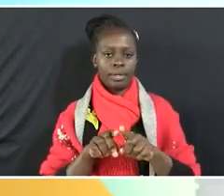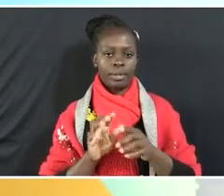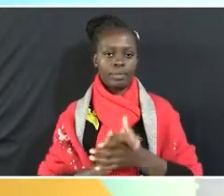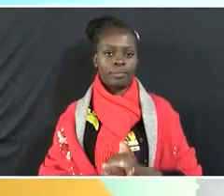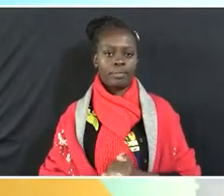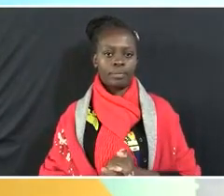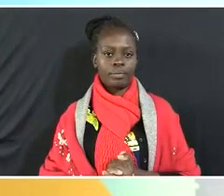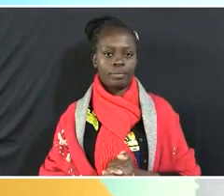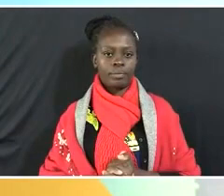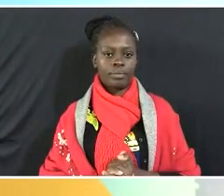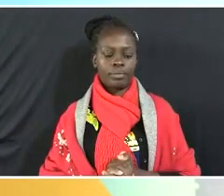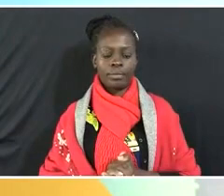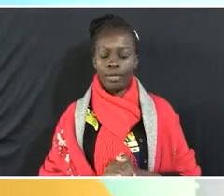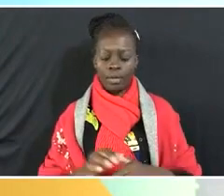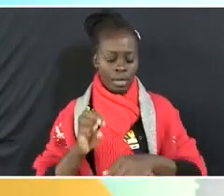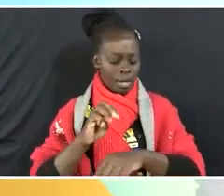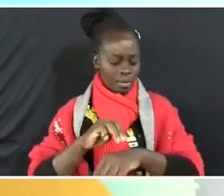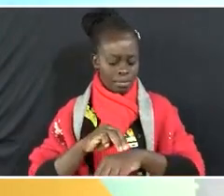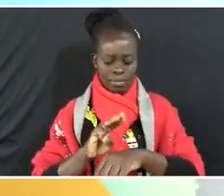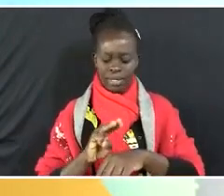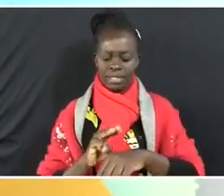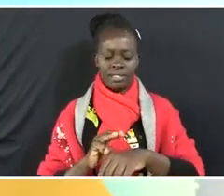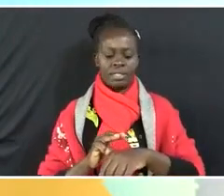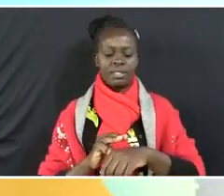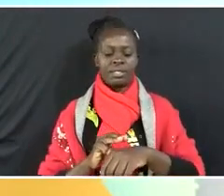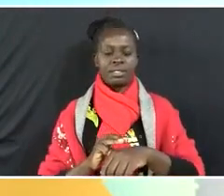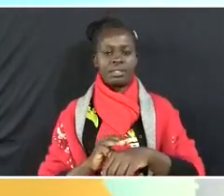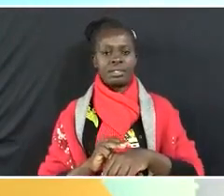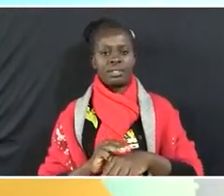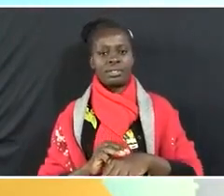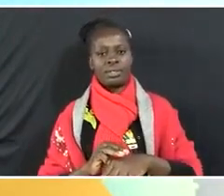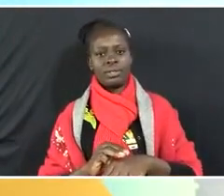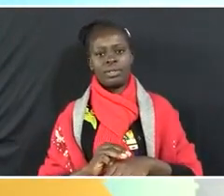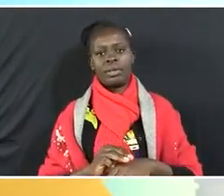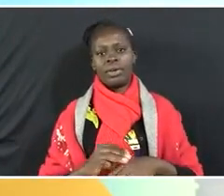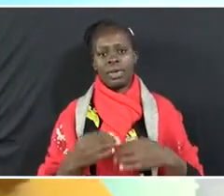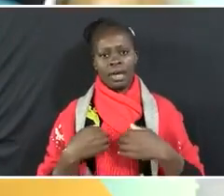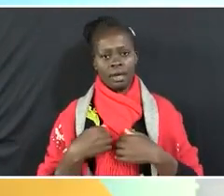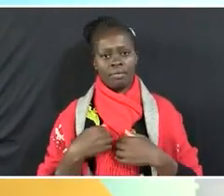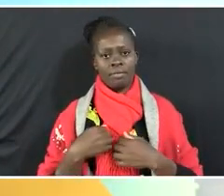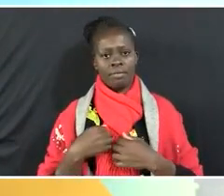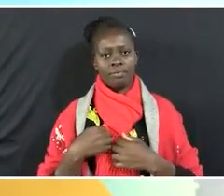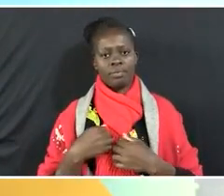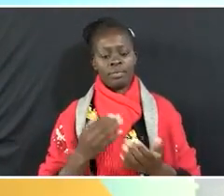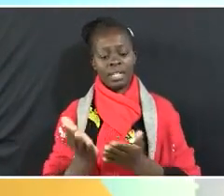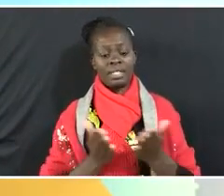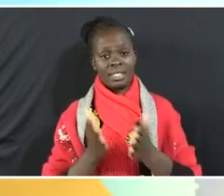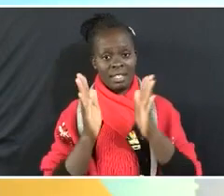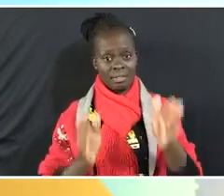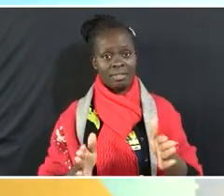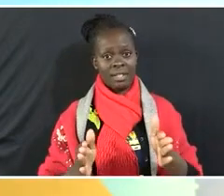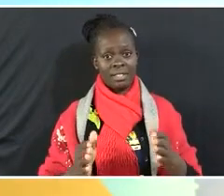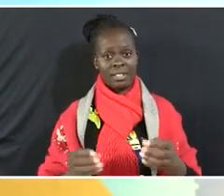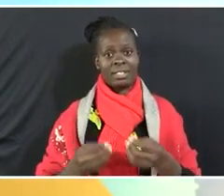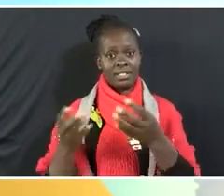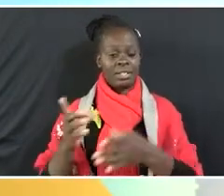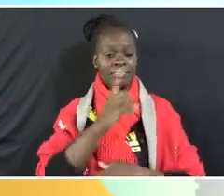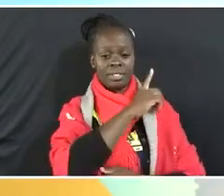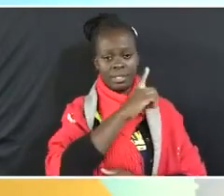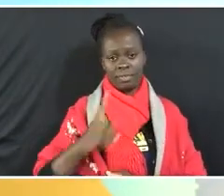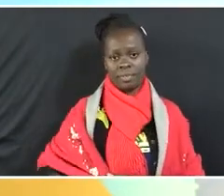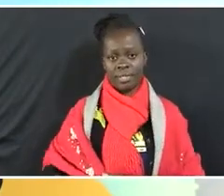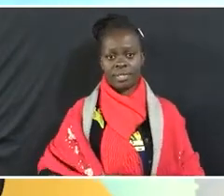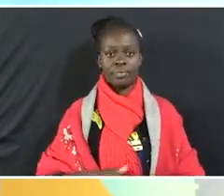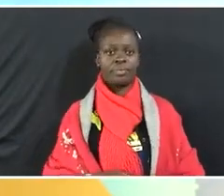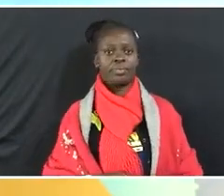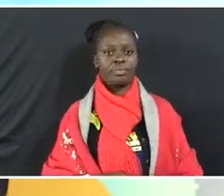the message reached David that his sons are dead. Then Amnon's friend, who had lied to Amnon to